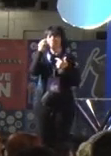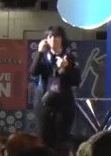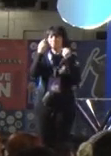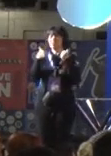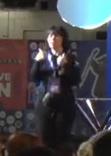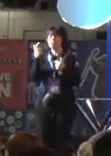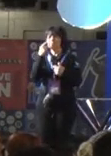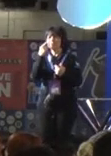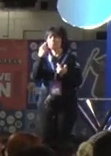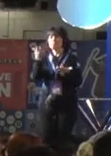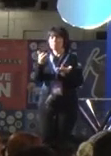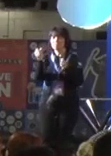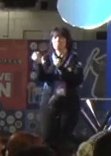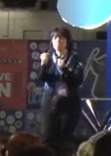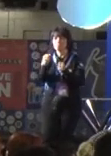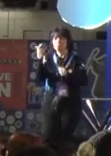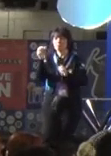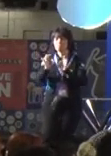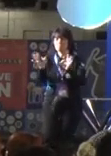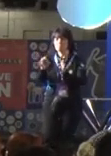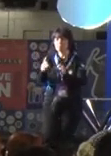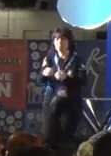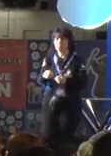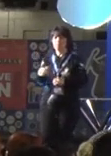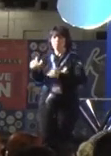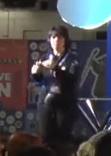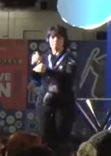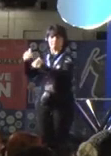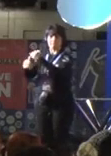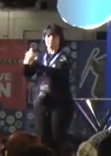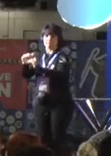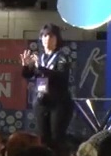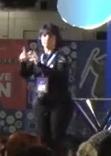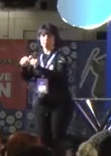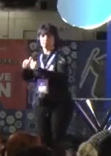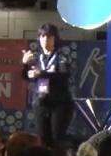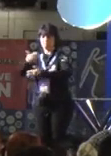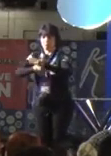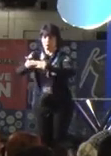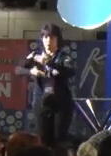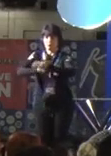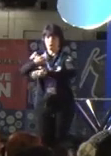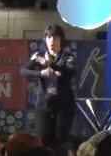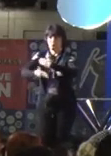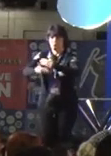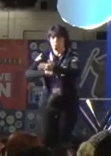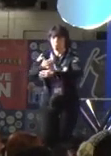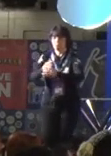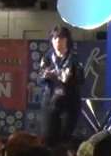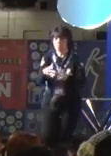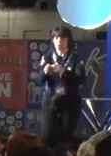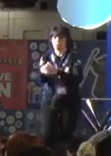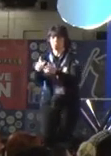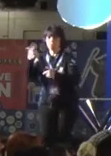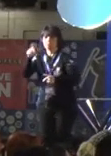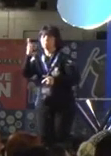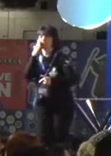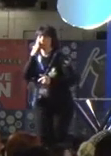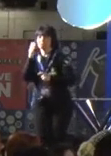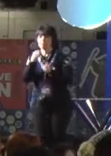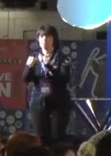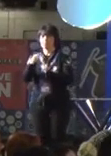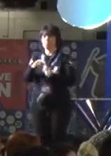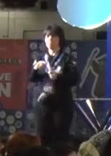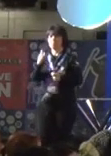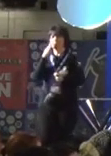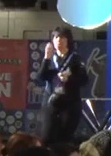really positive legacy to show all kids that they could understand and they could be part of the amazing world of science. Okay, thank